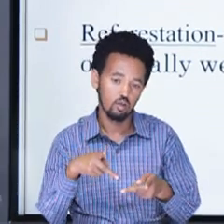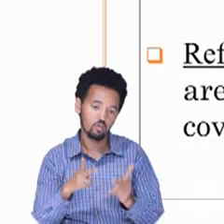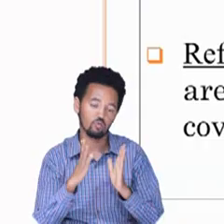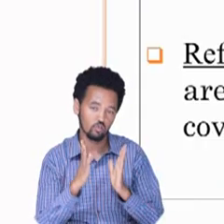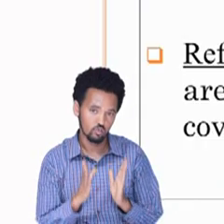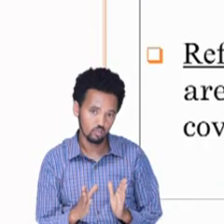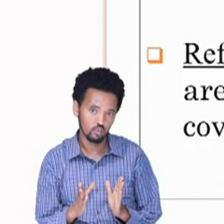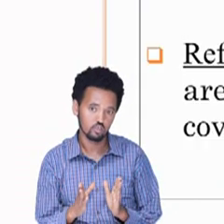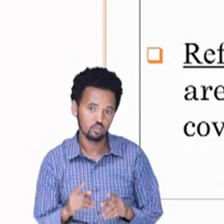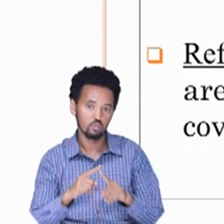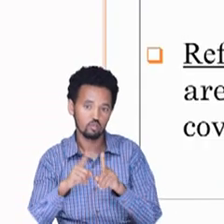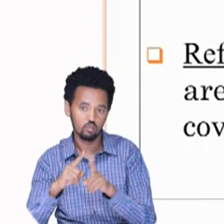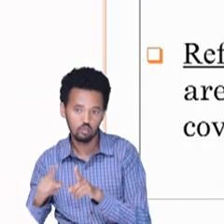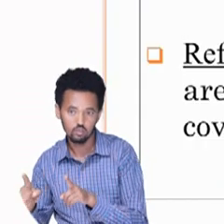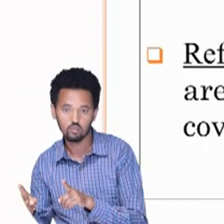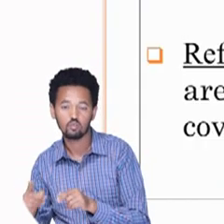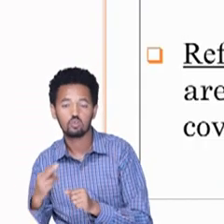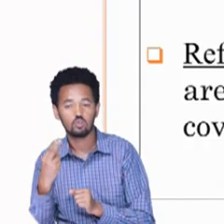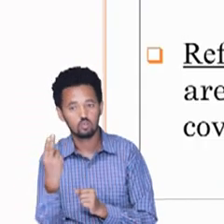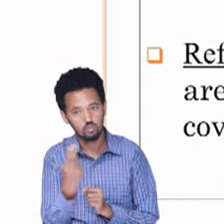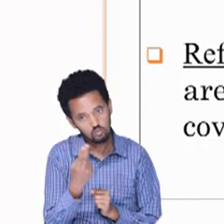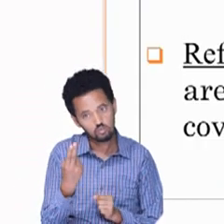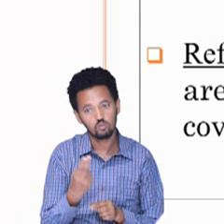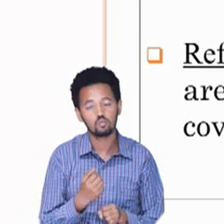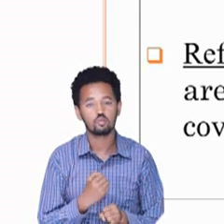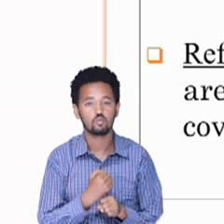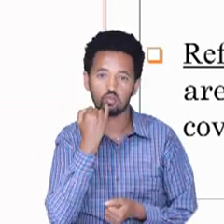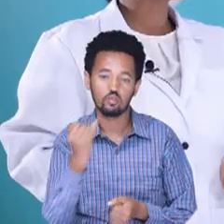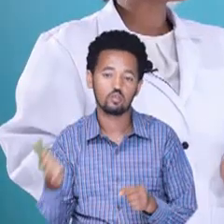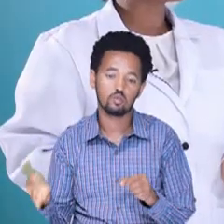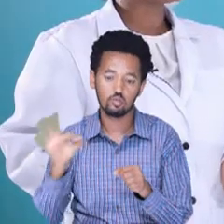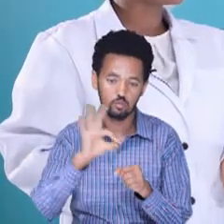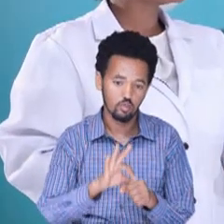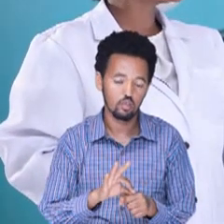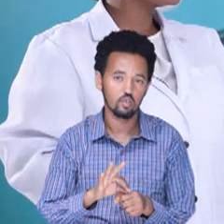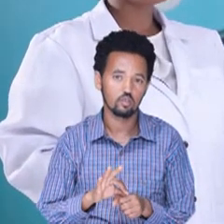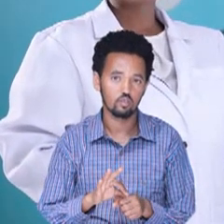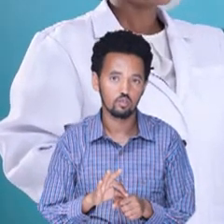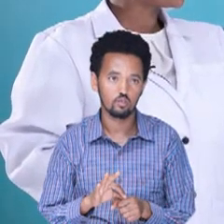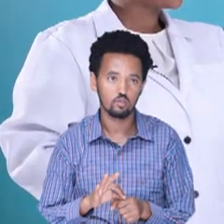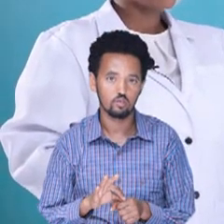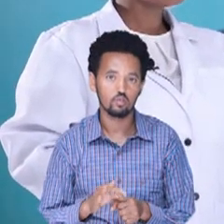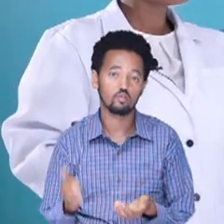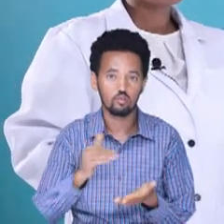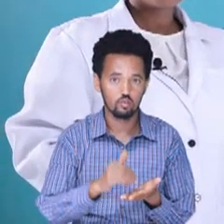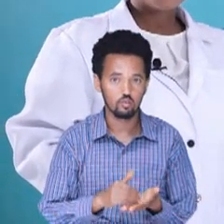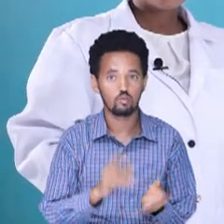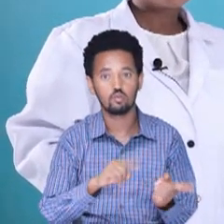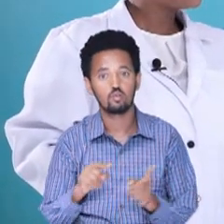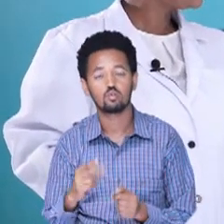afforestation, reforestation, strip cultivation is planting 2 or more types of crop on the